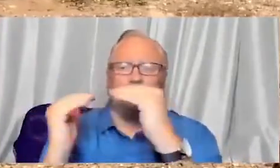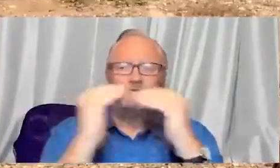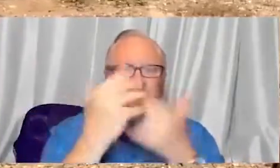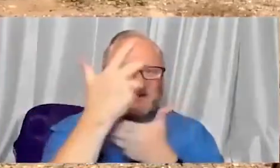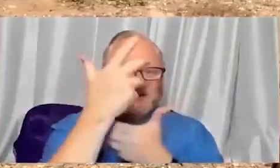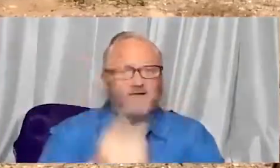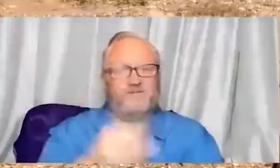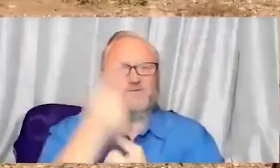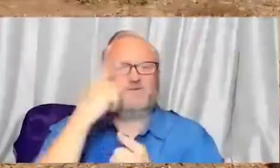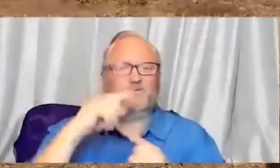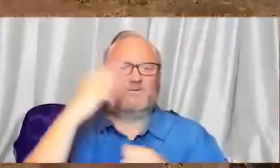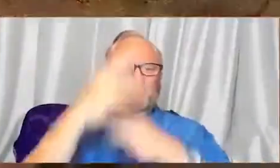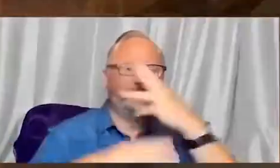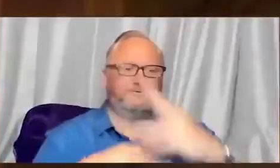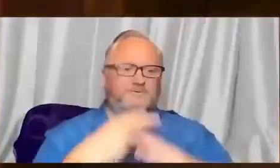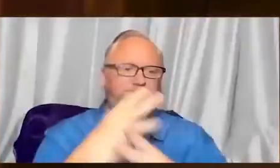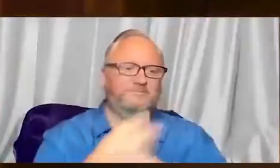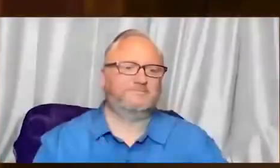world.